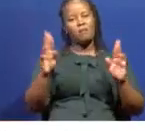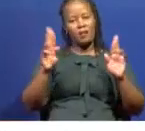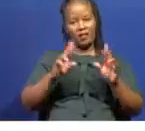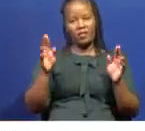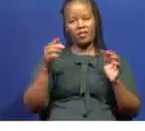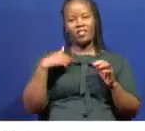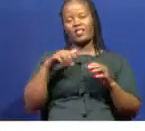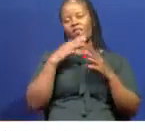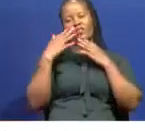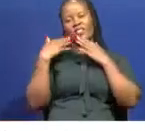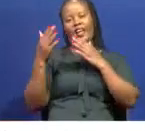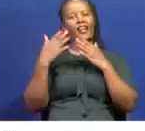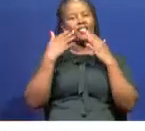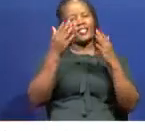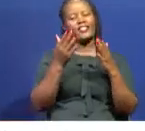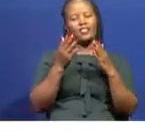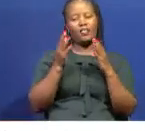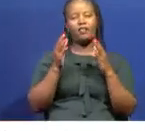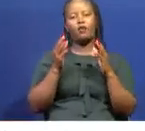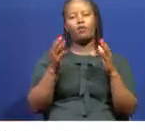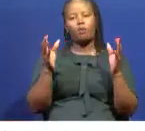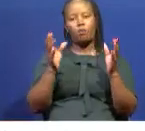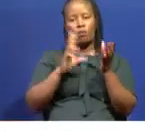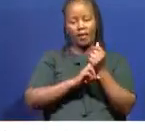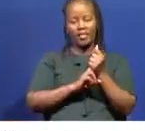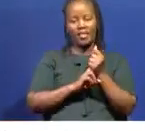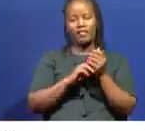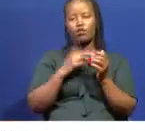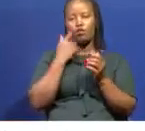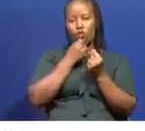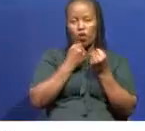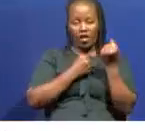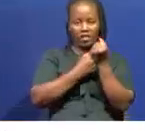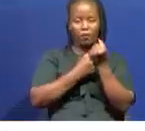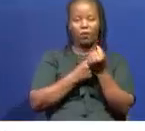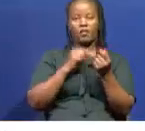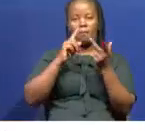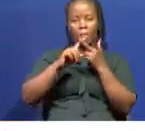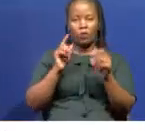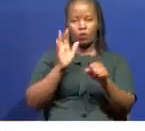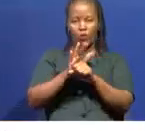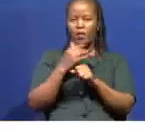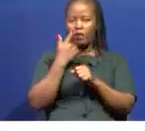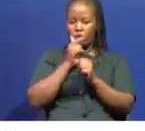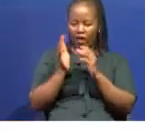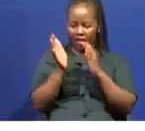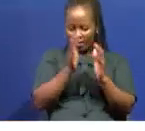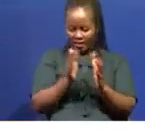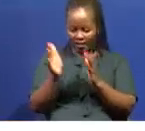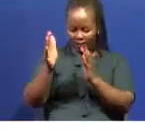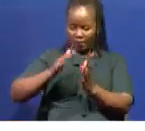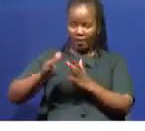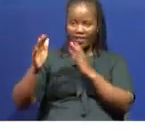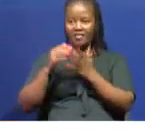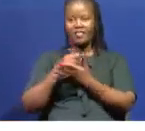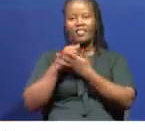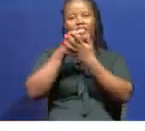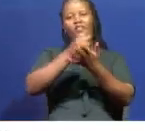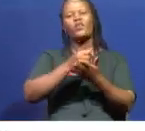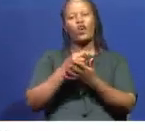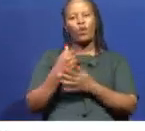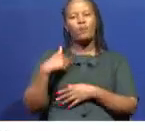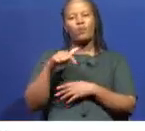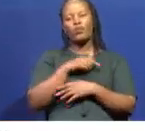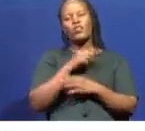the corporates, to the event organizers who are coming together to put these tours together to give us golfers